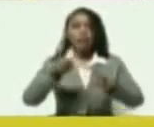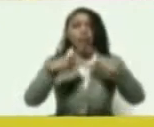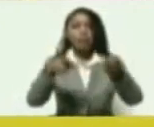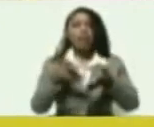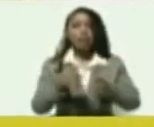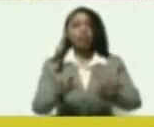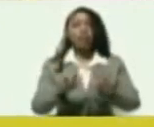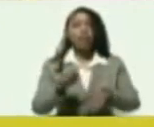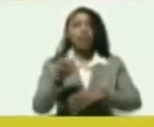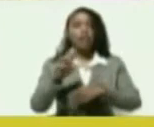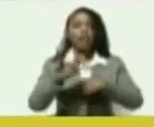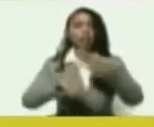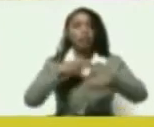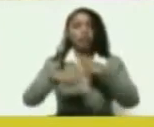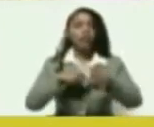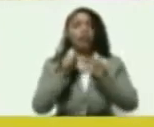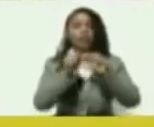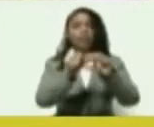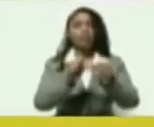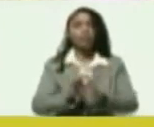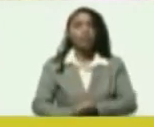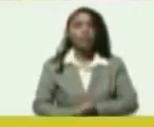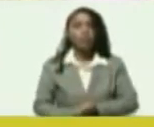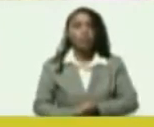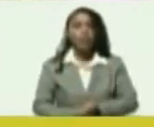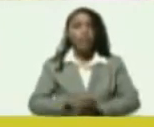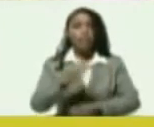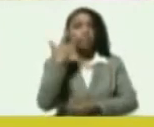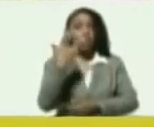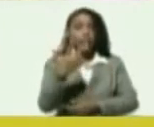Resistance, rebirth, and revolutionizing permanently.